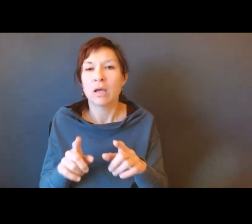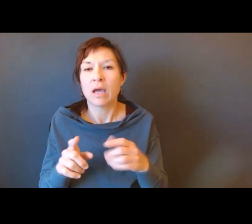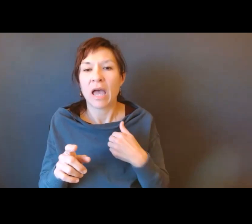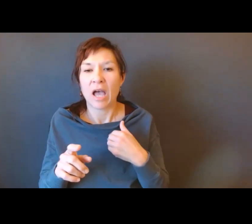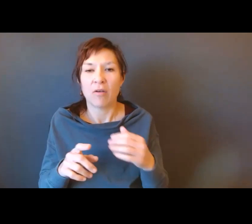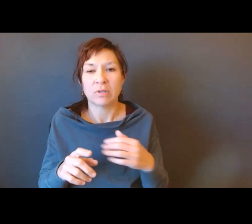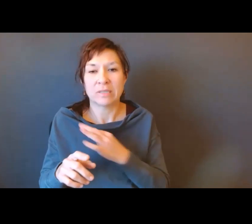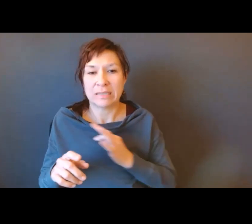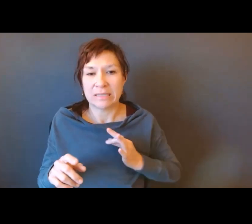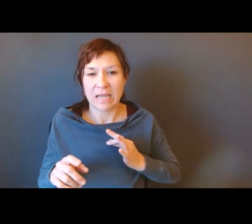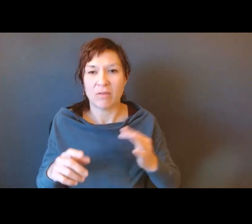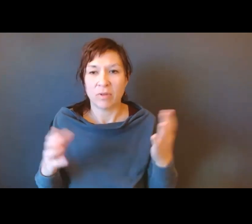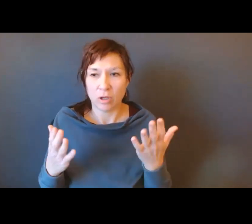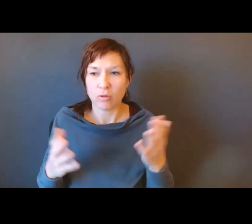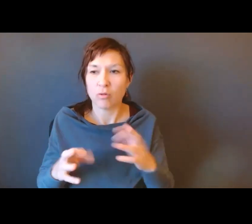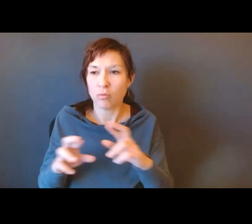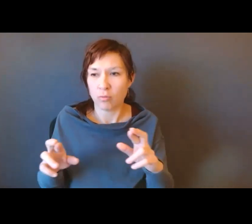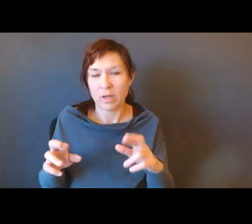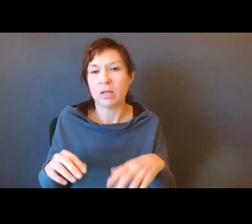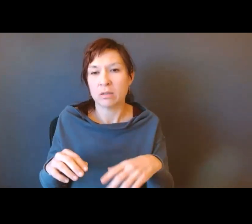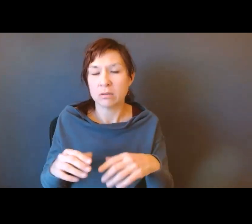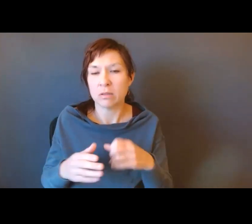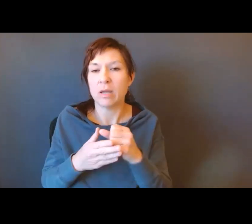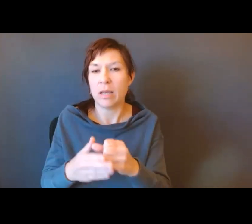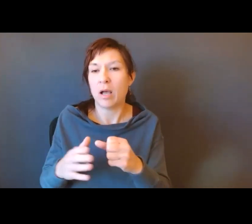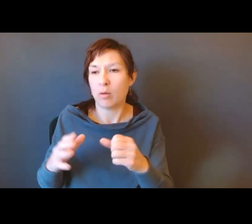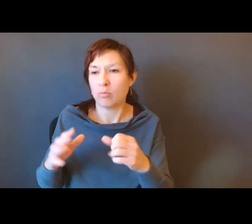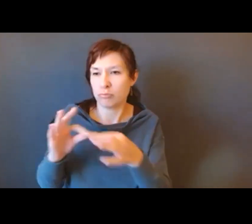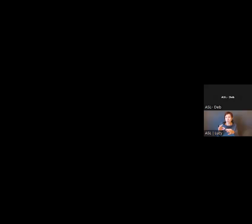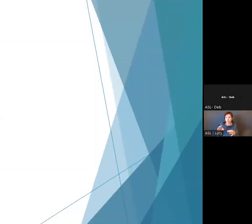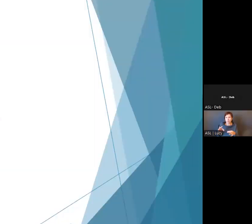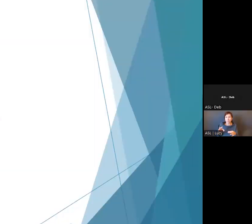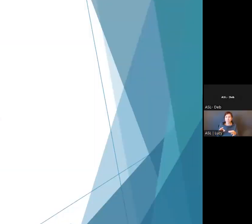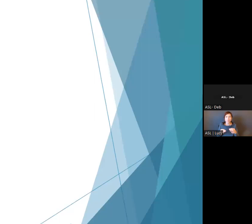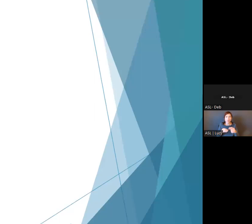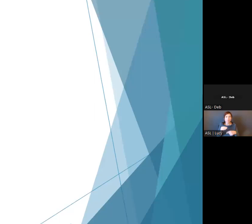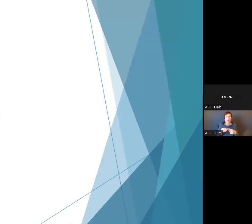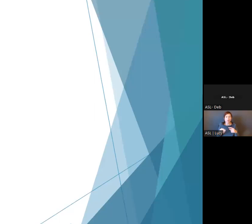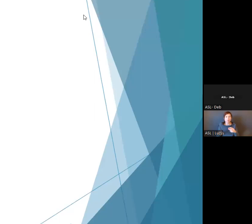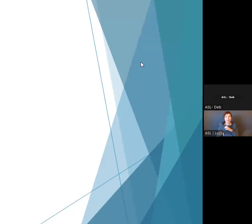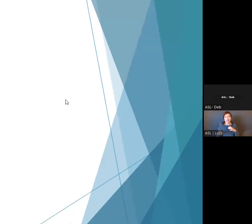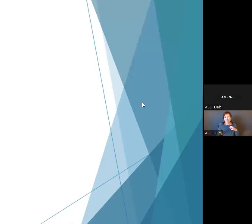on the deliberations of the council. Next slide, please, Val.